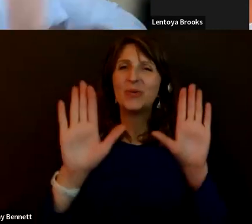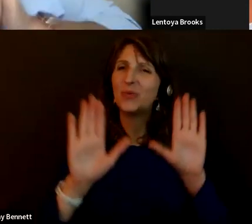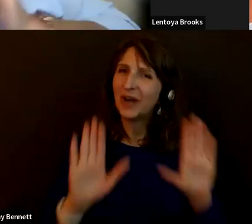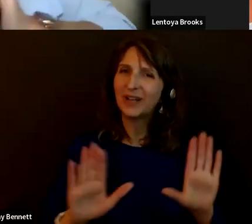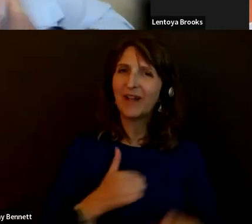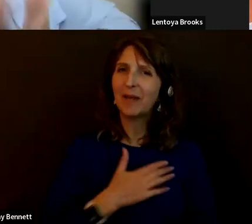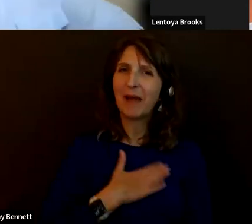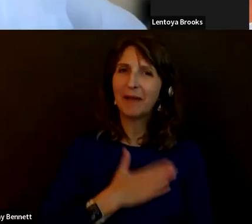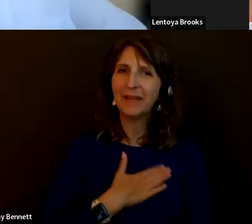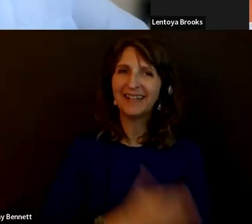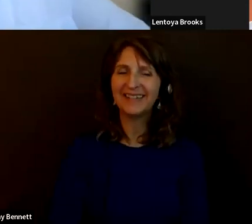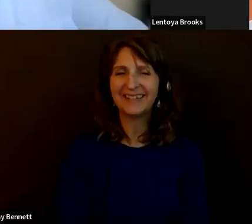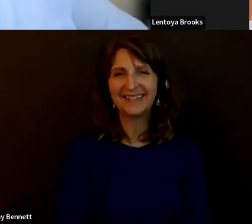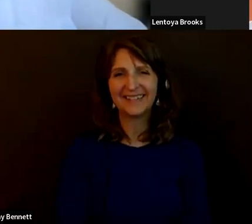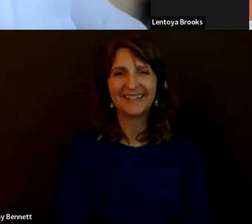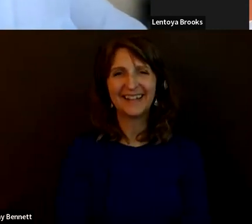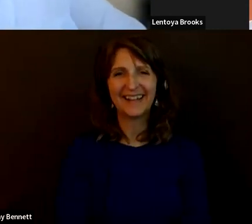glad.